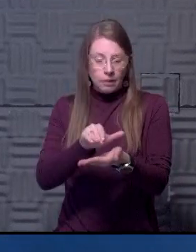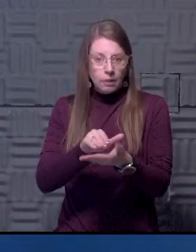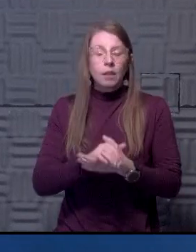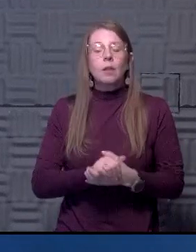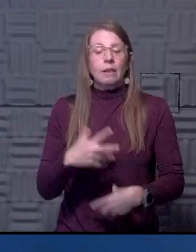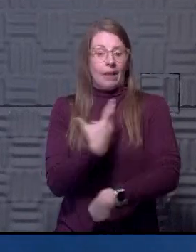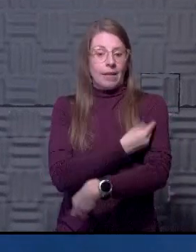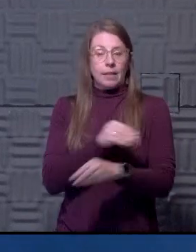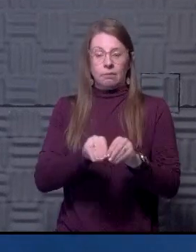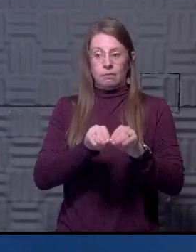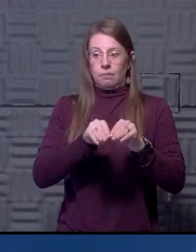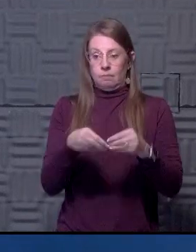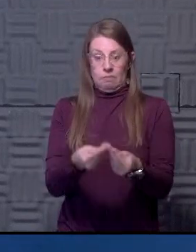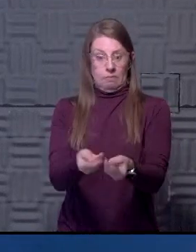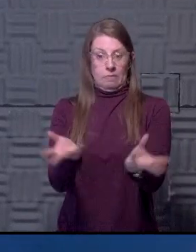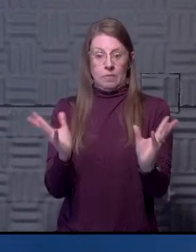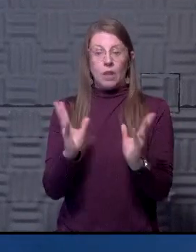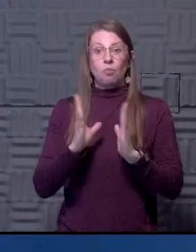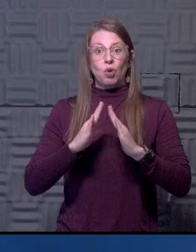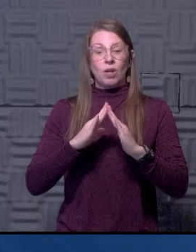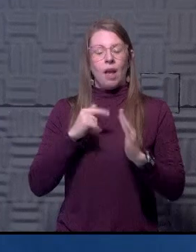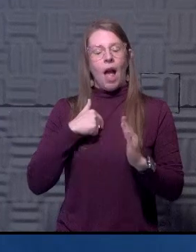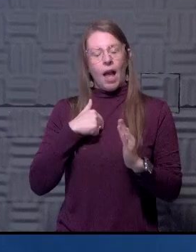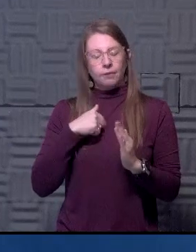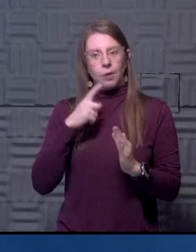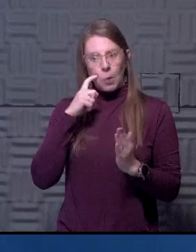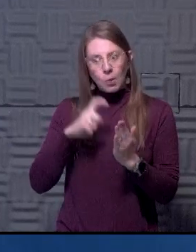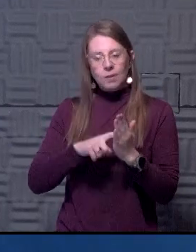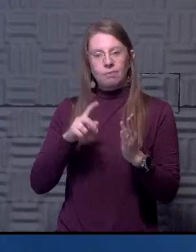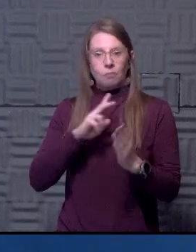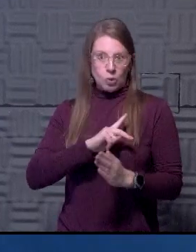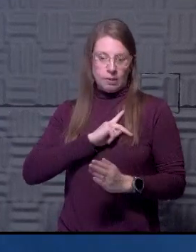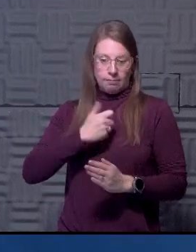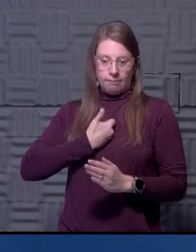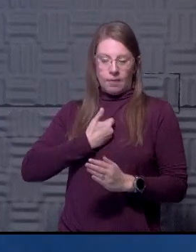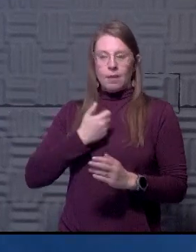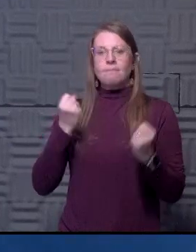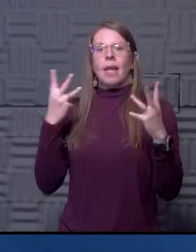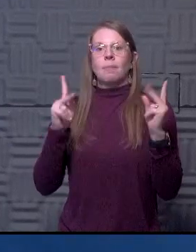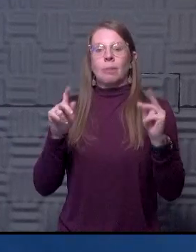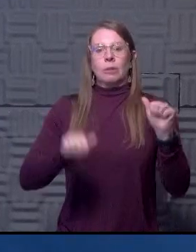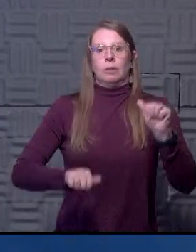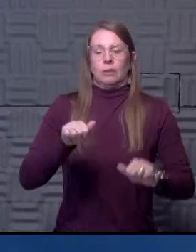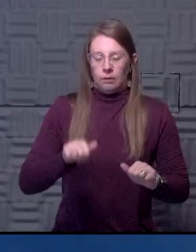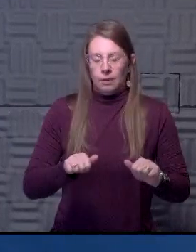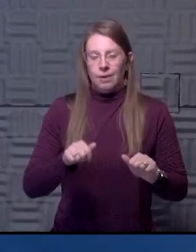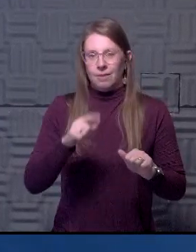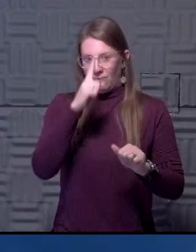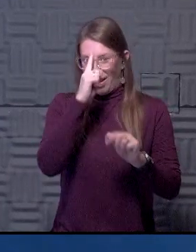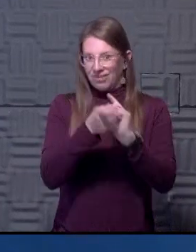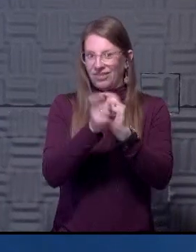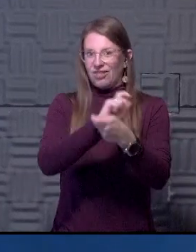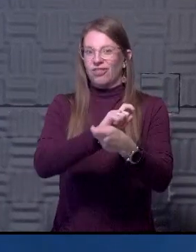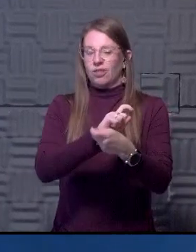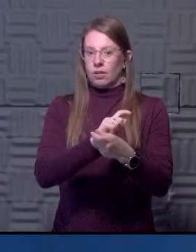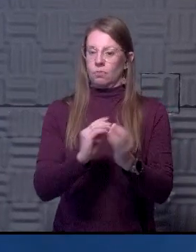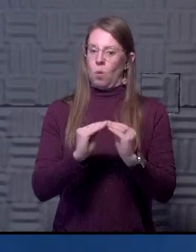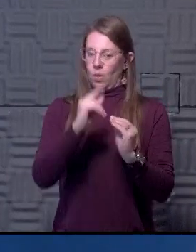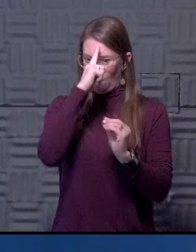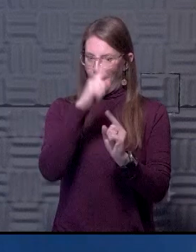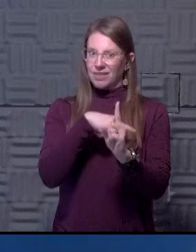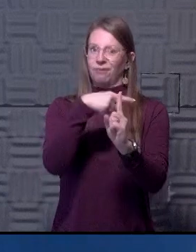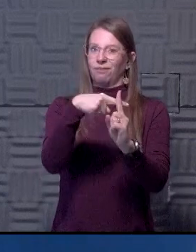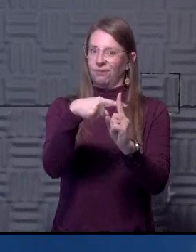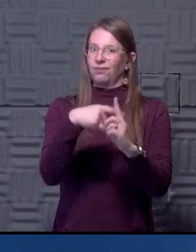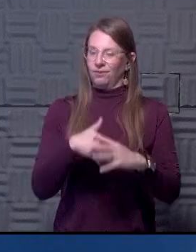out in the community, I've seen personally a lot of people that were hesitant have now become, you know, more positive about